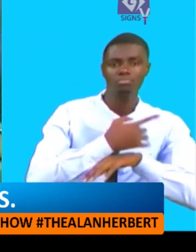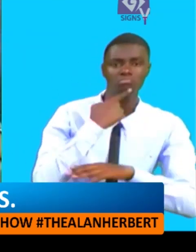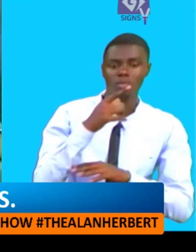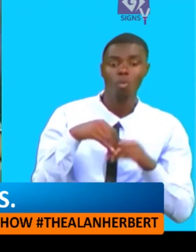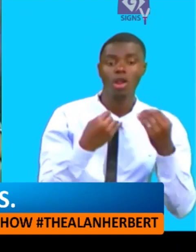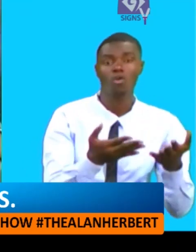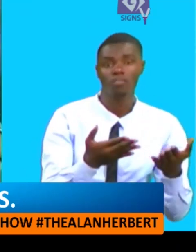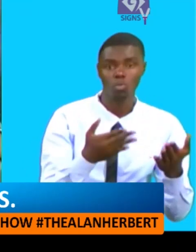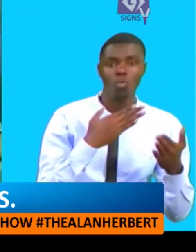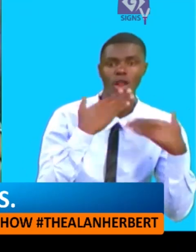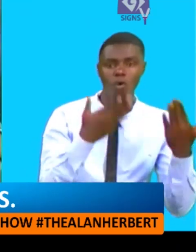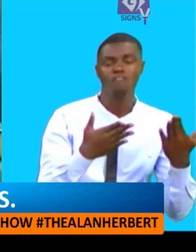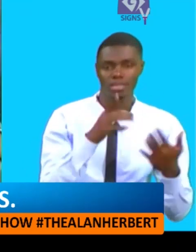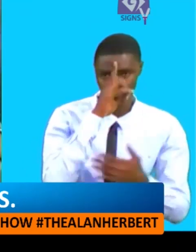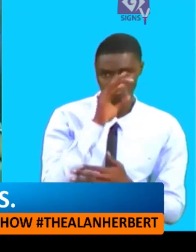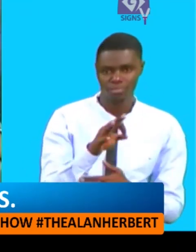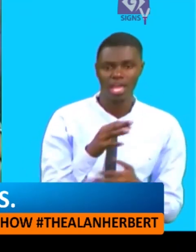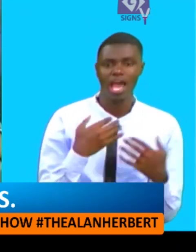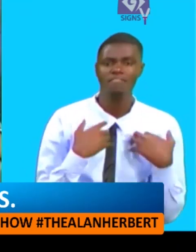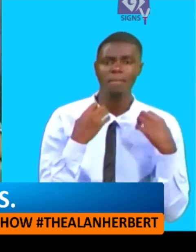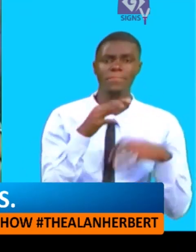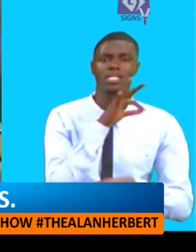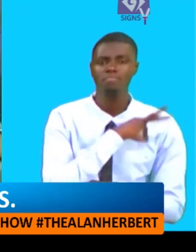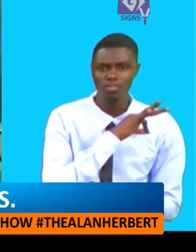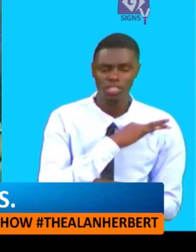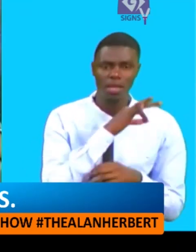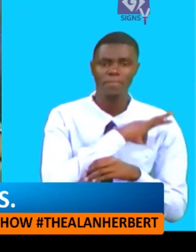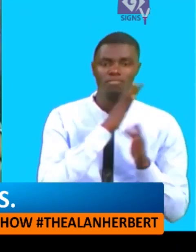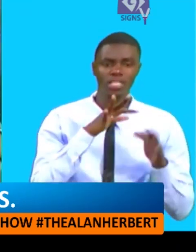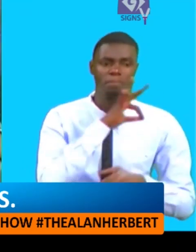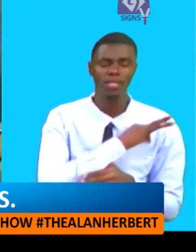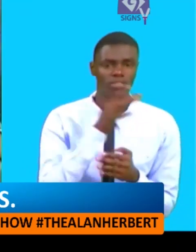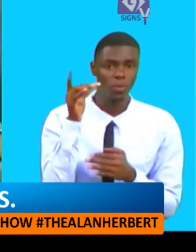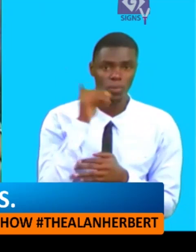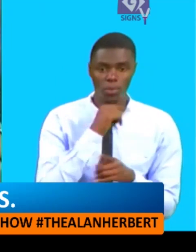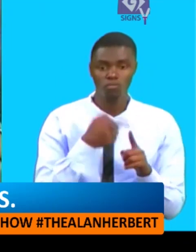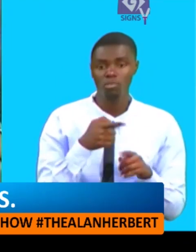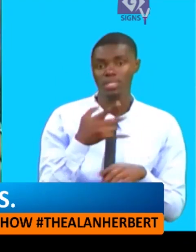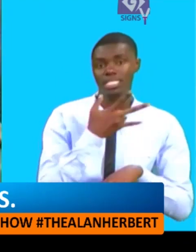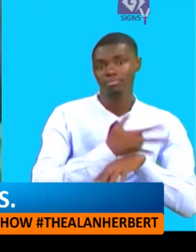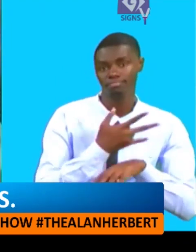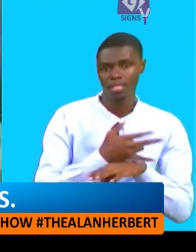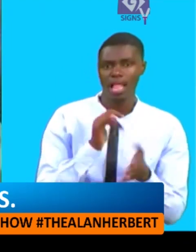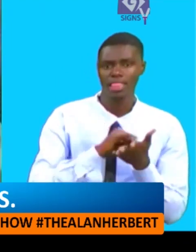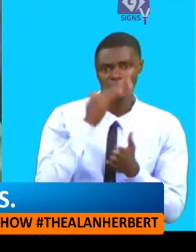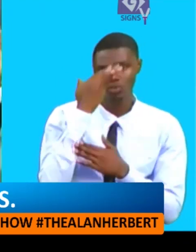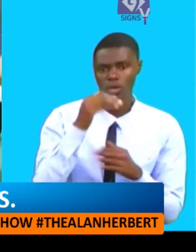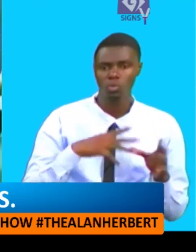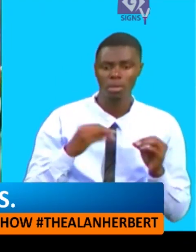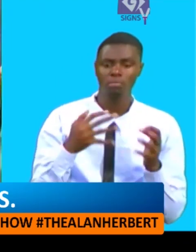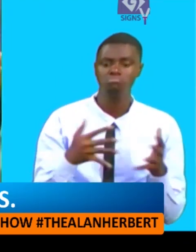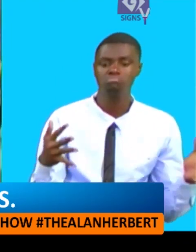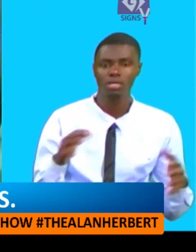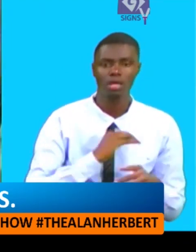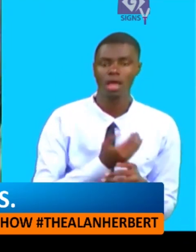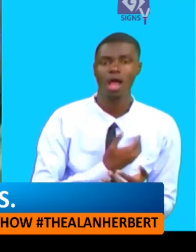do offer. And there's so many benefits and so many beneficiaries who have benefited from these particular packages. And that is why we have gone ahead and